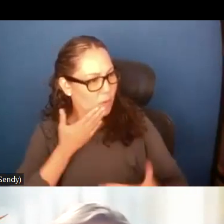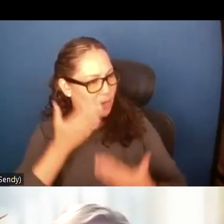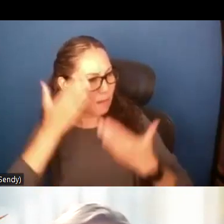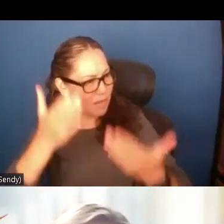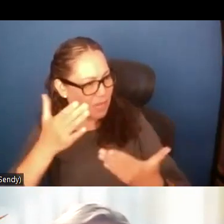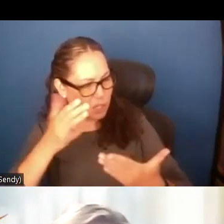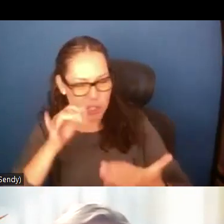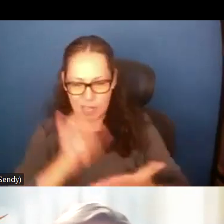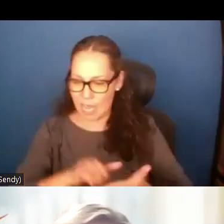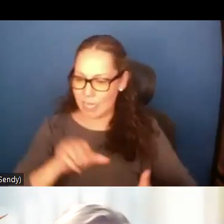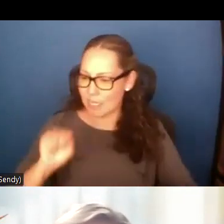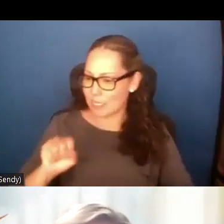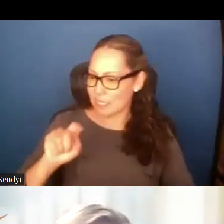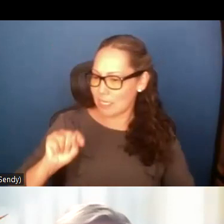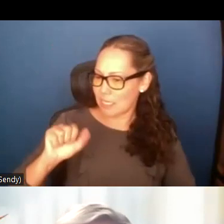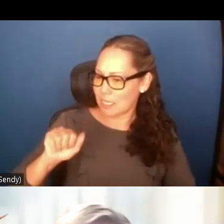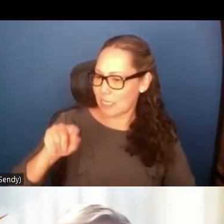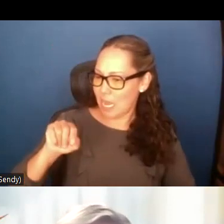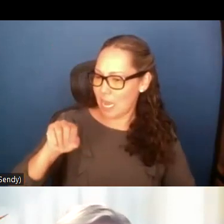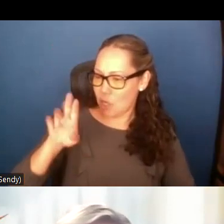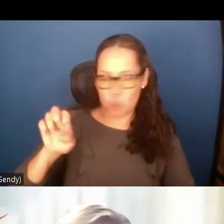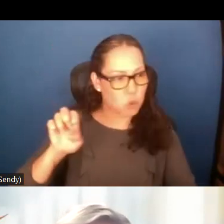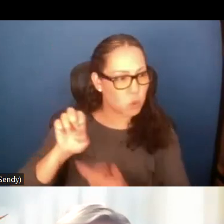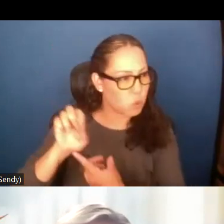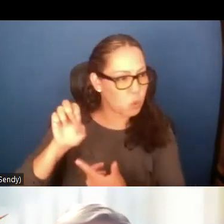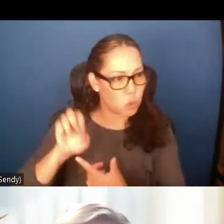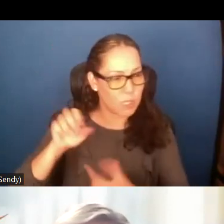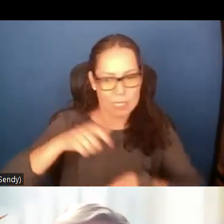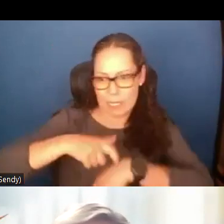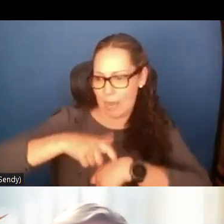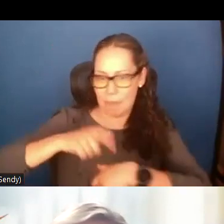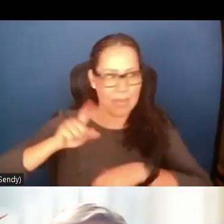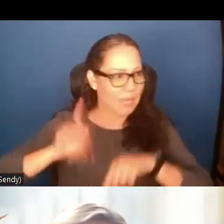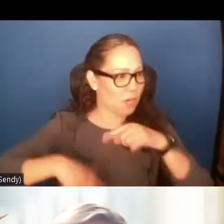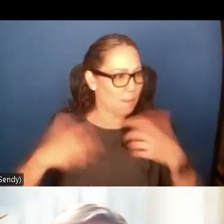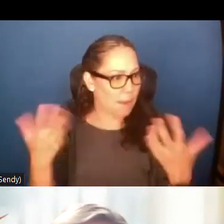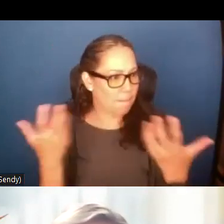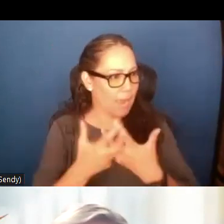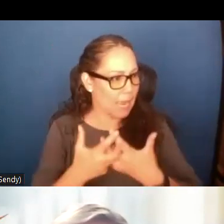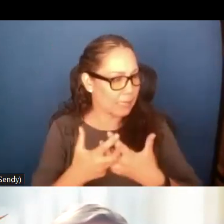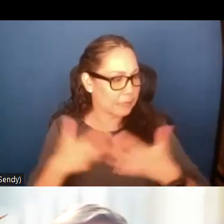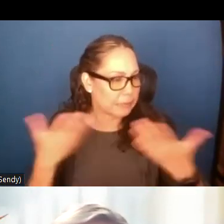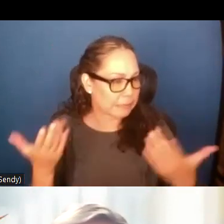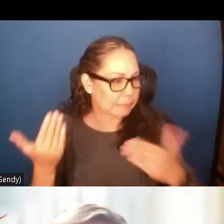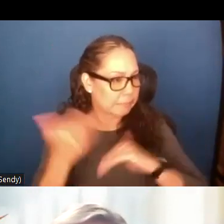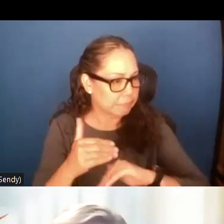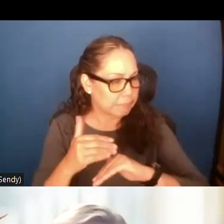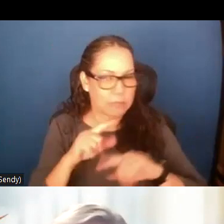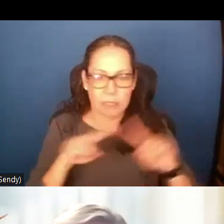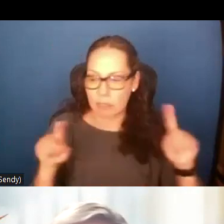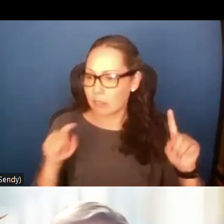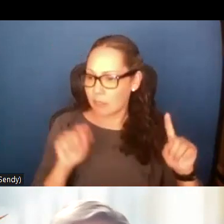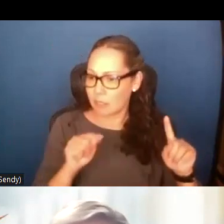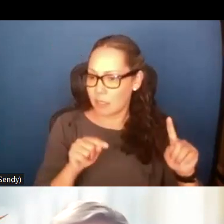that feasibly could not be met. So I think there must be parameters that as soon as sufficient PPE or